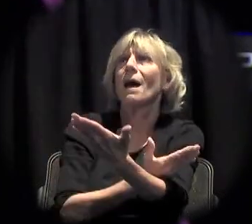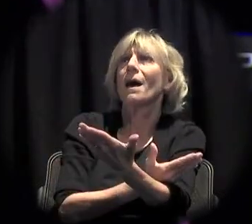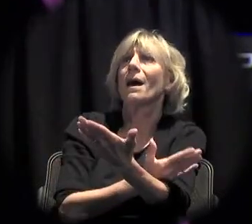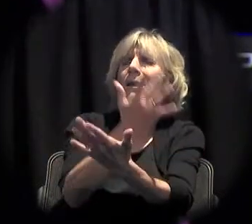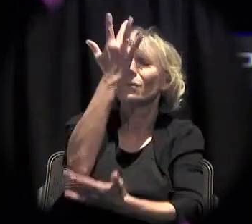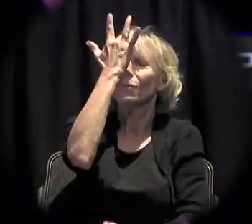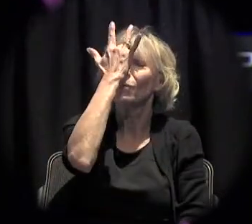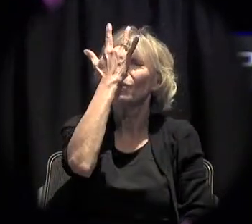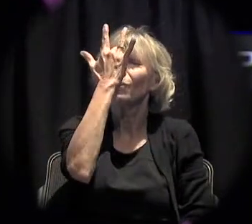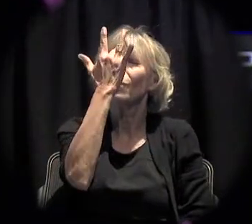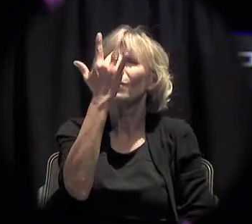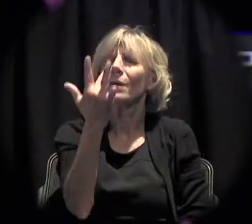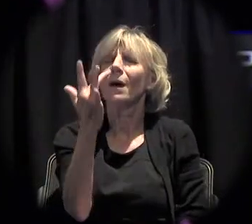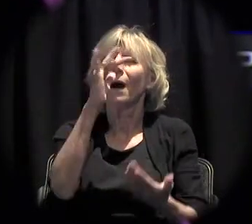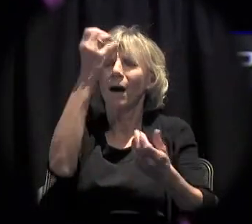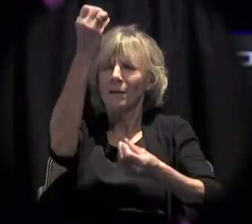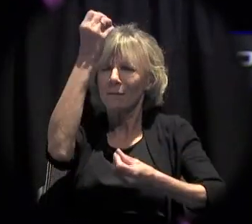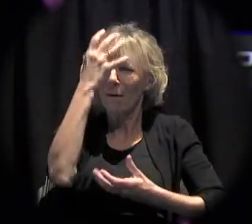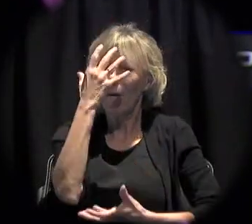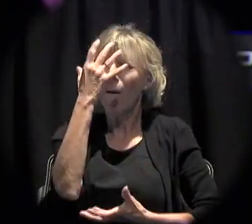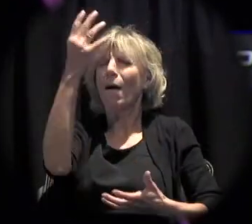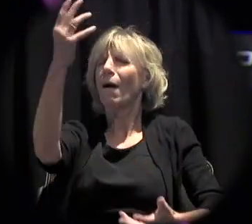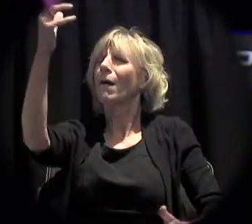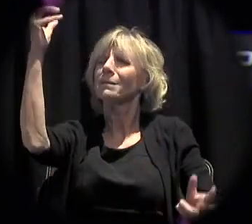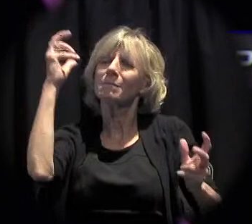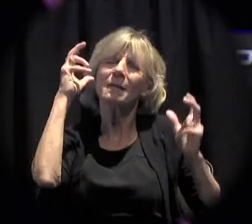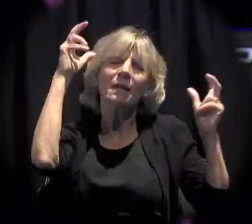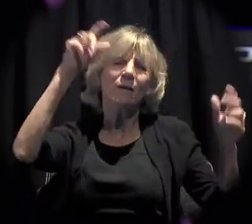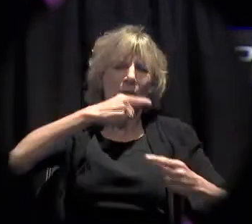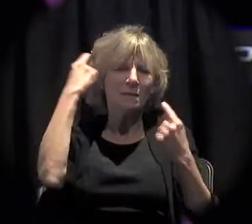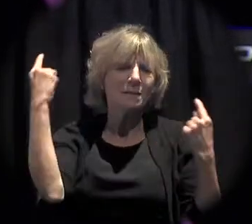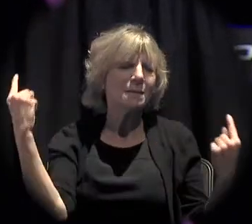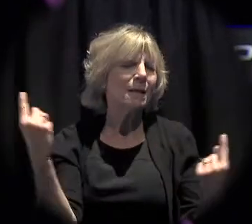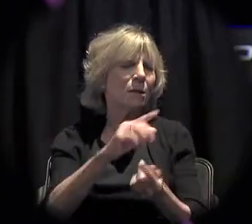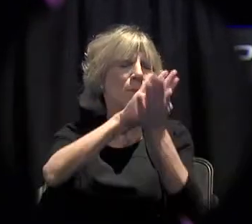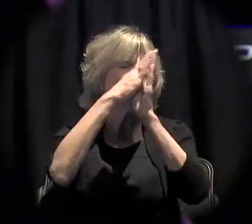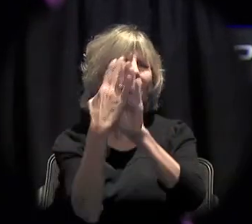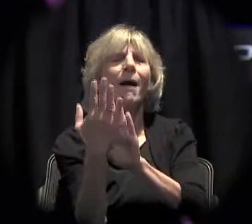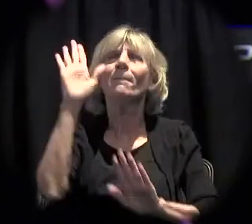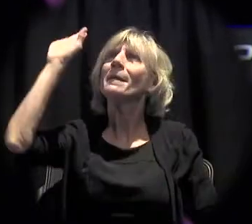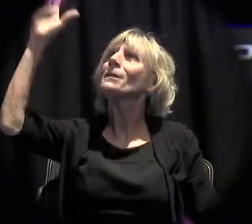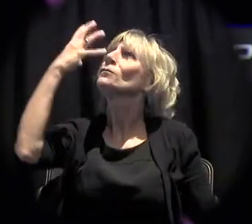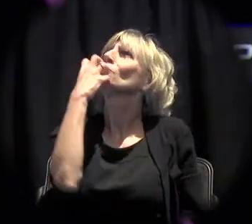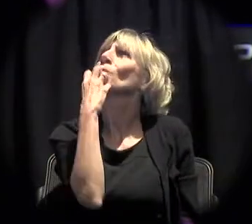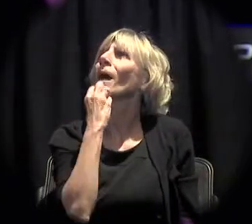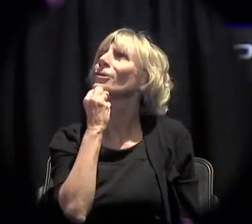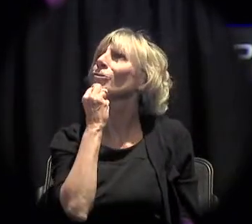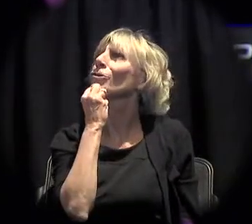Straight.